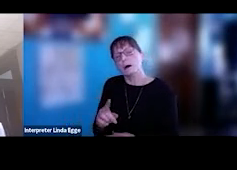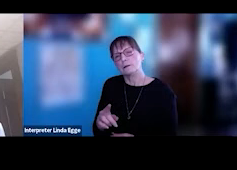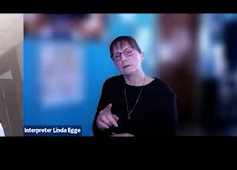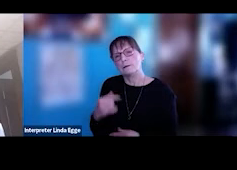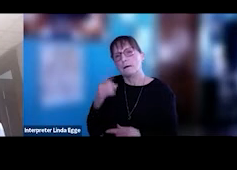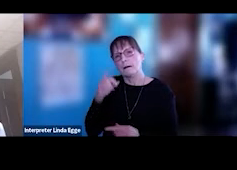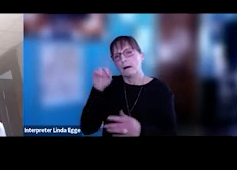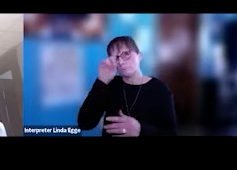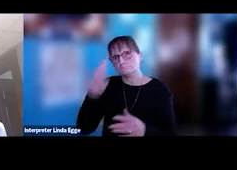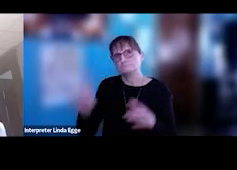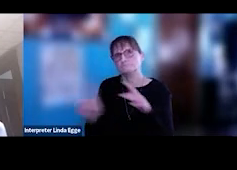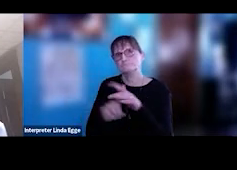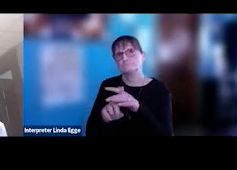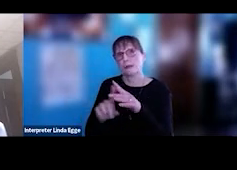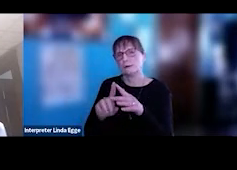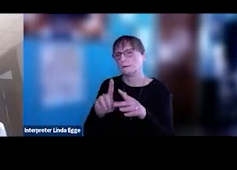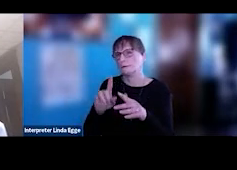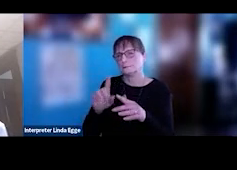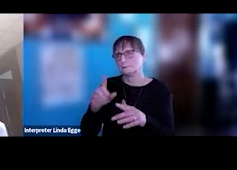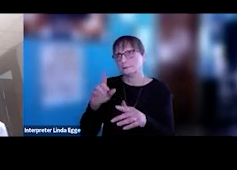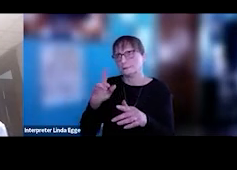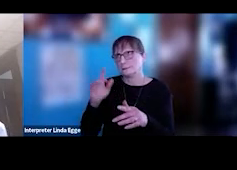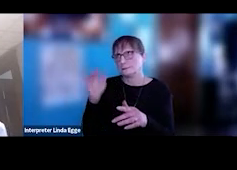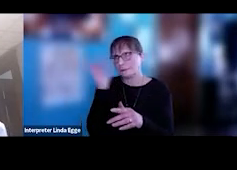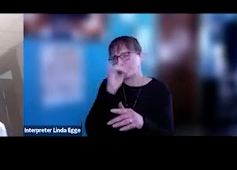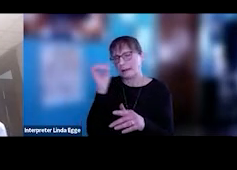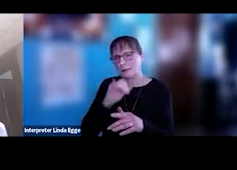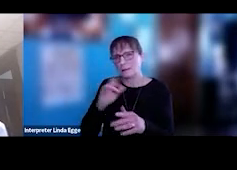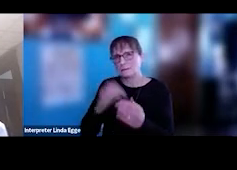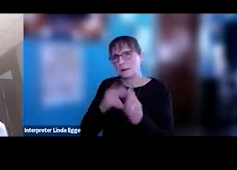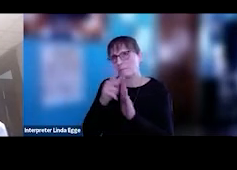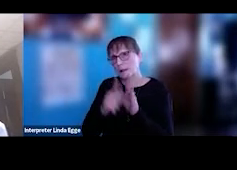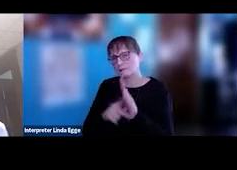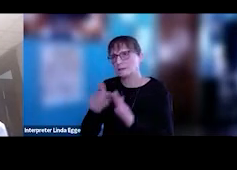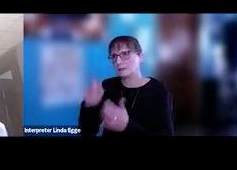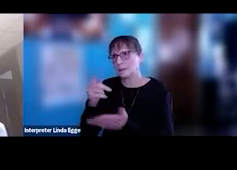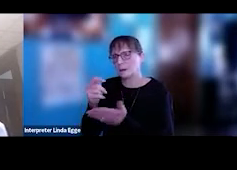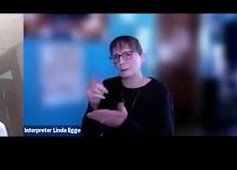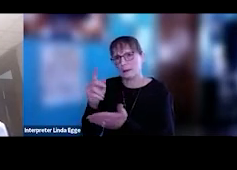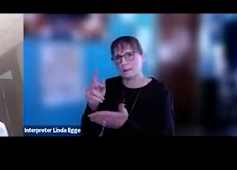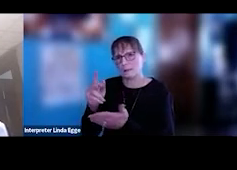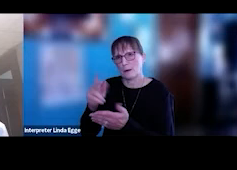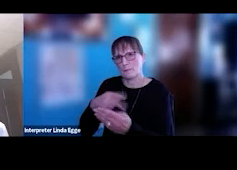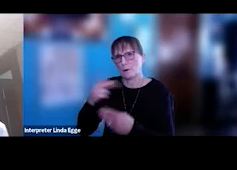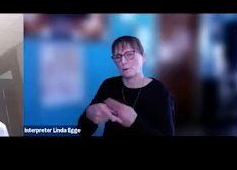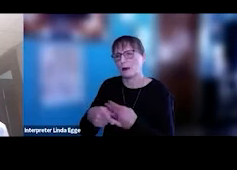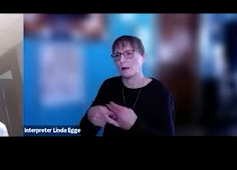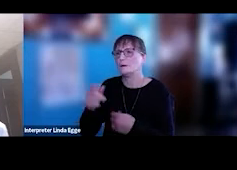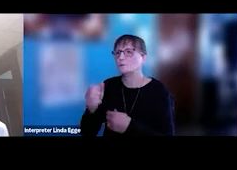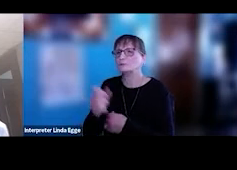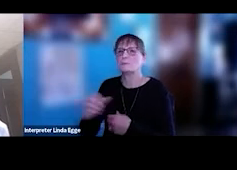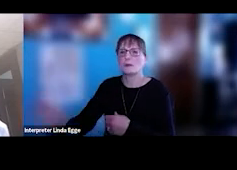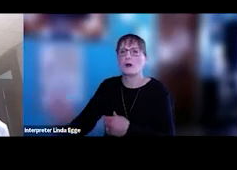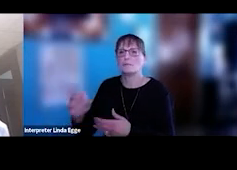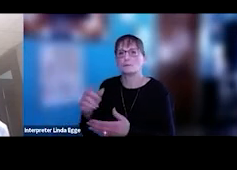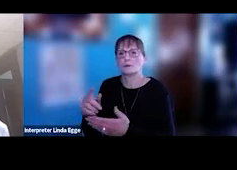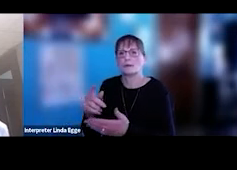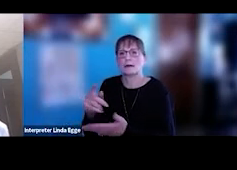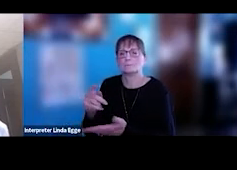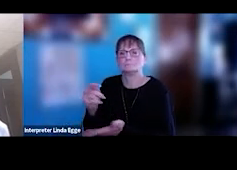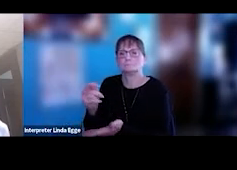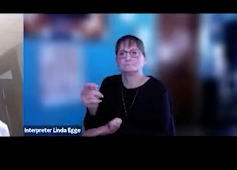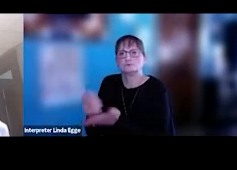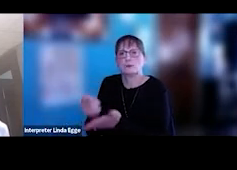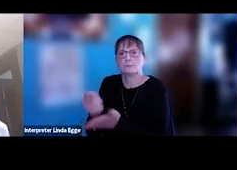ridiculous policy in the program. And that was that someone needed to be off of the medication for addiction treatment in order to